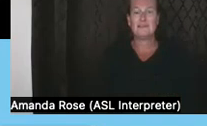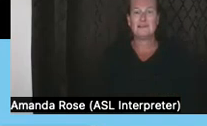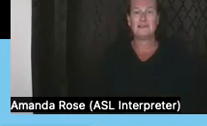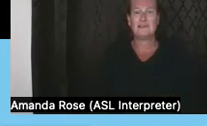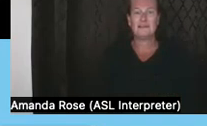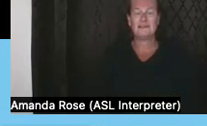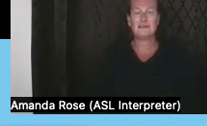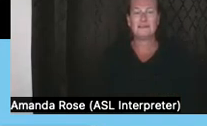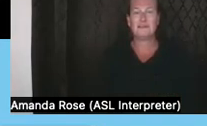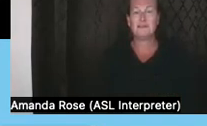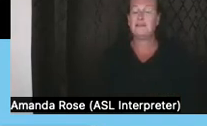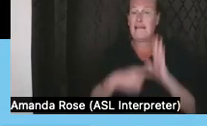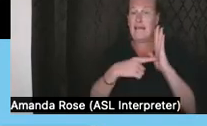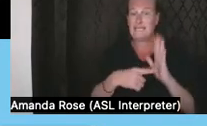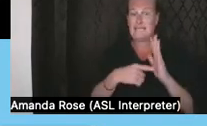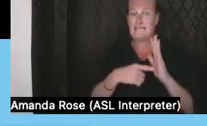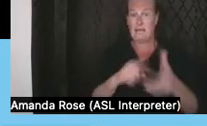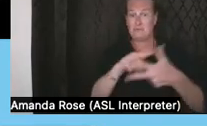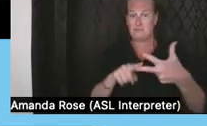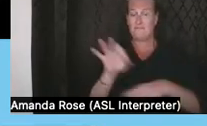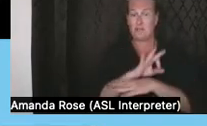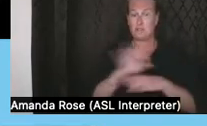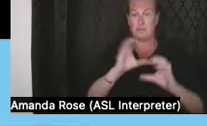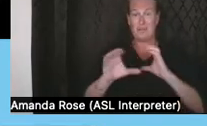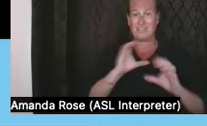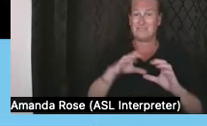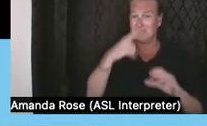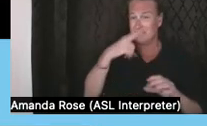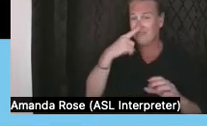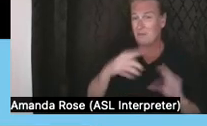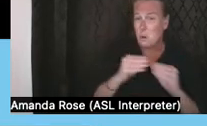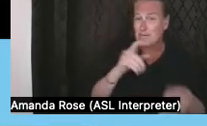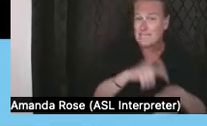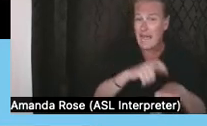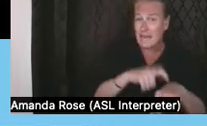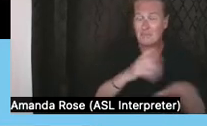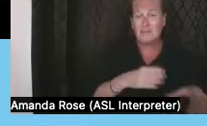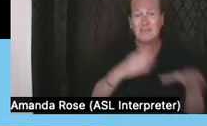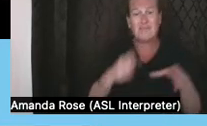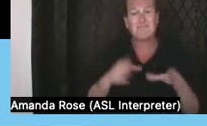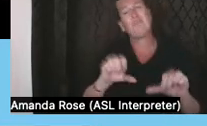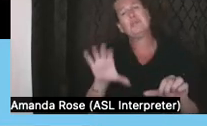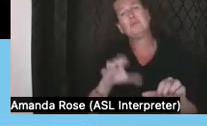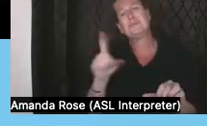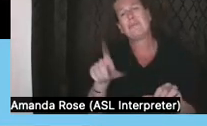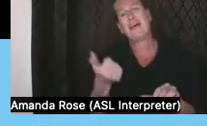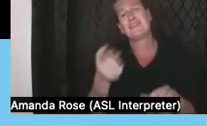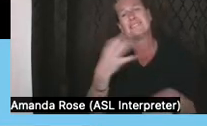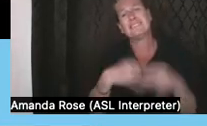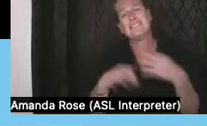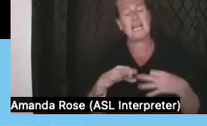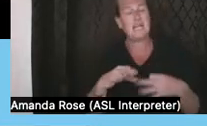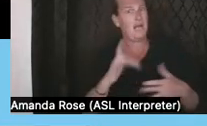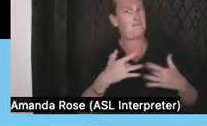Some examples of a functional communication are, can I have more time, please? Can we do something else instead? I'm feeling overwhelmed and I need a